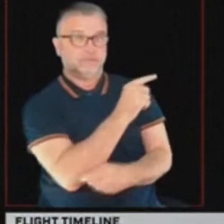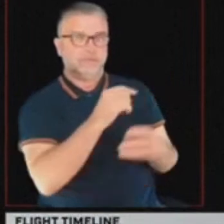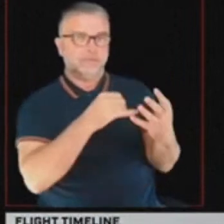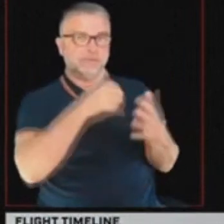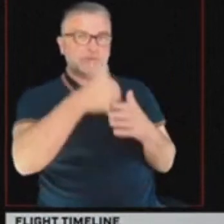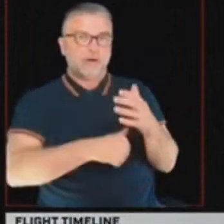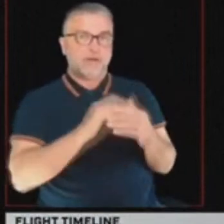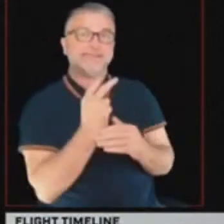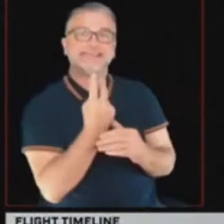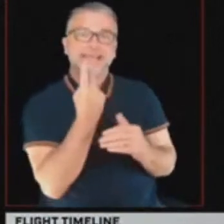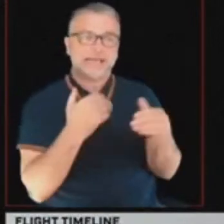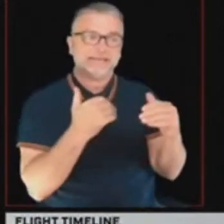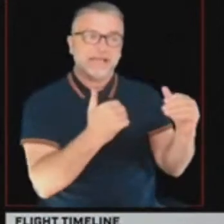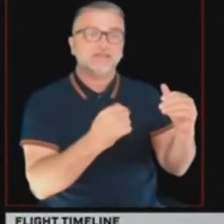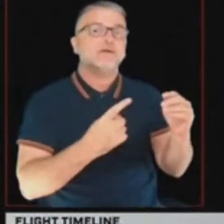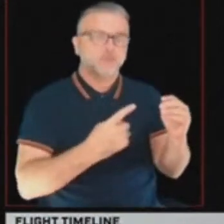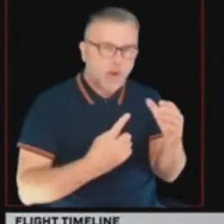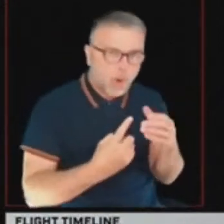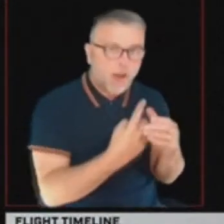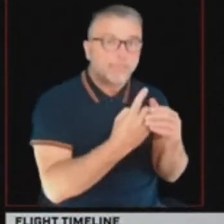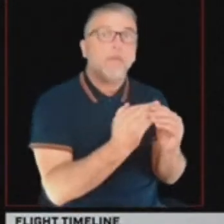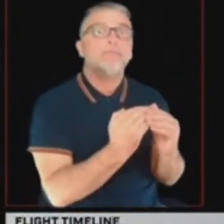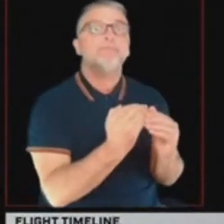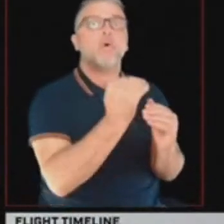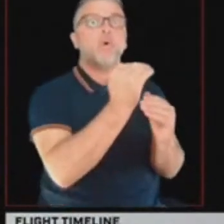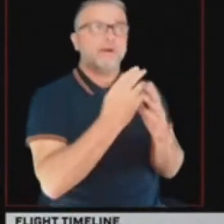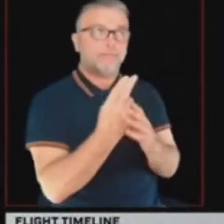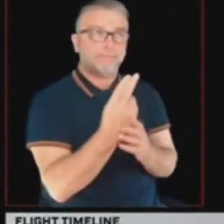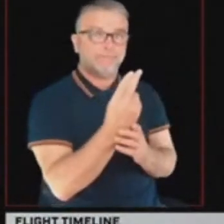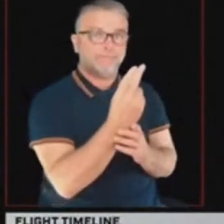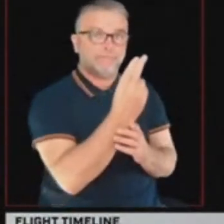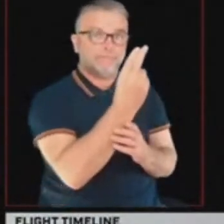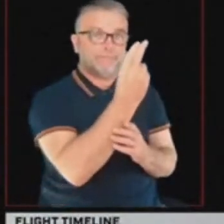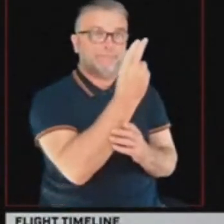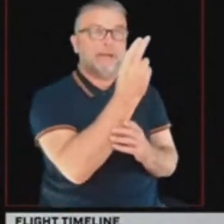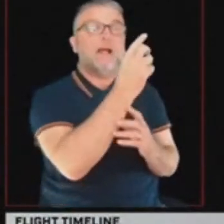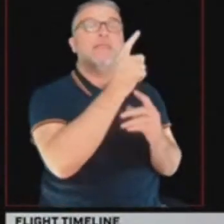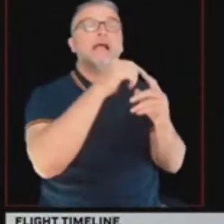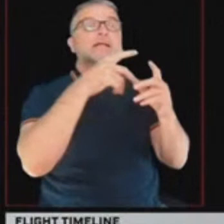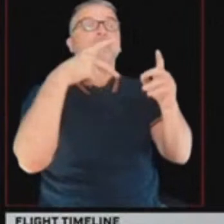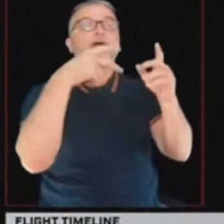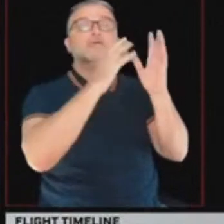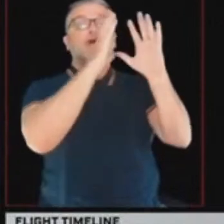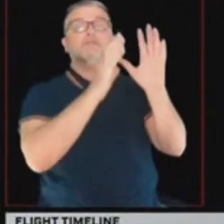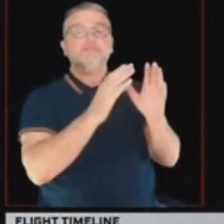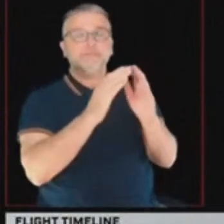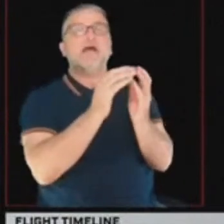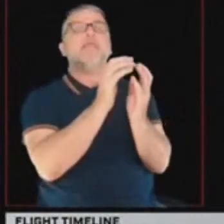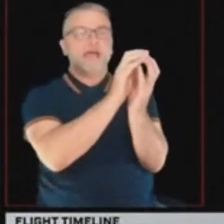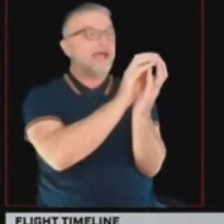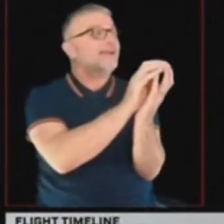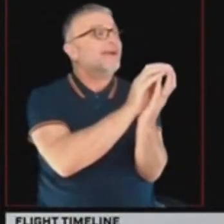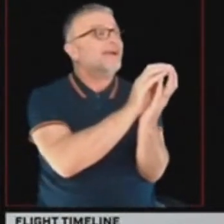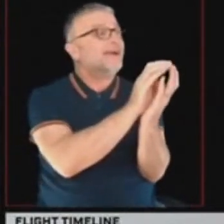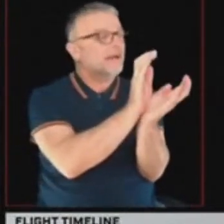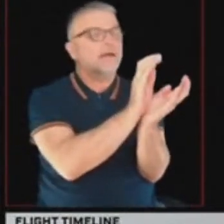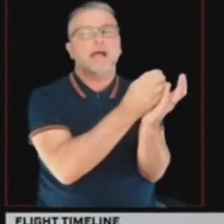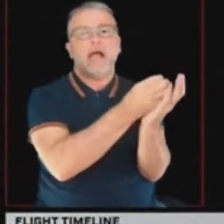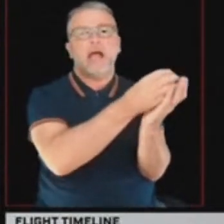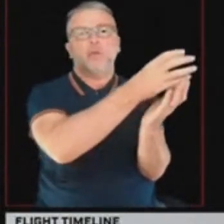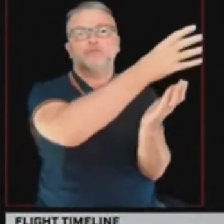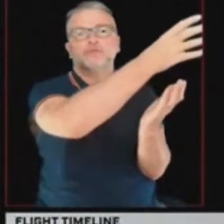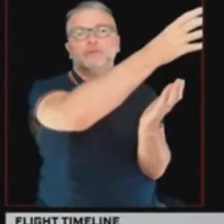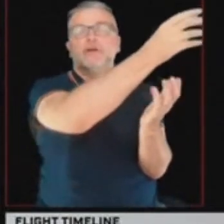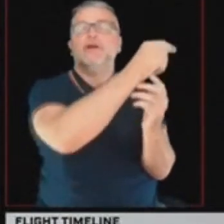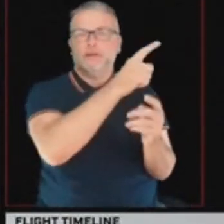us a little more, and then we'll cut off that engine, and after that will be our payload separation. And that's when we